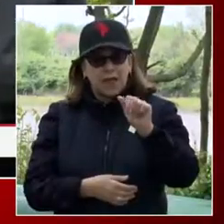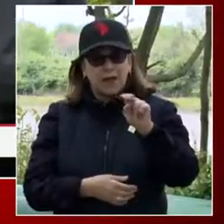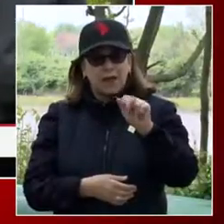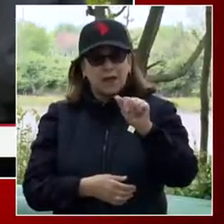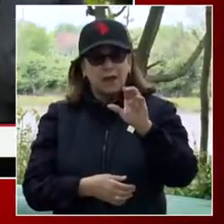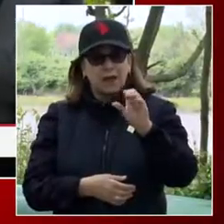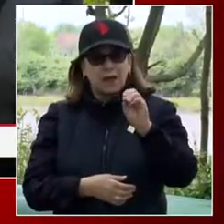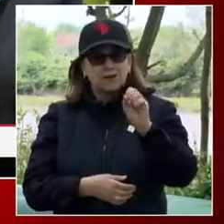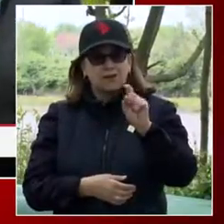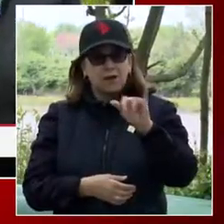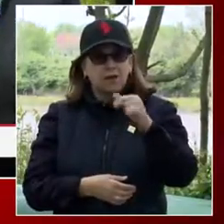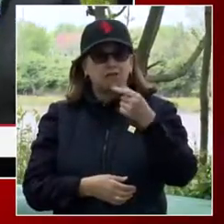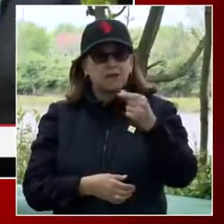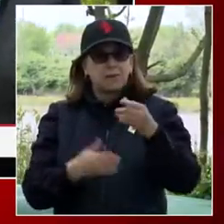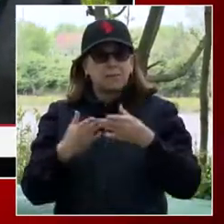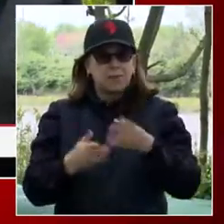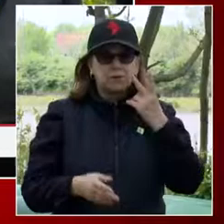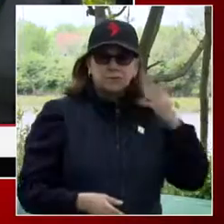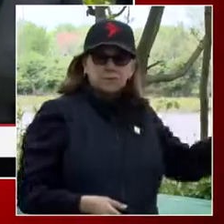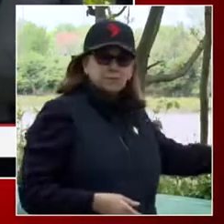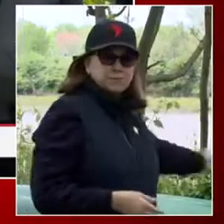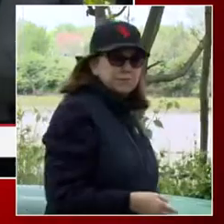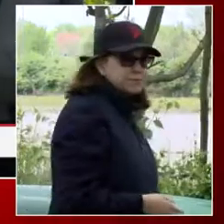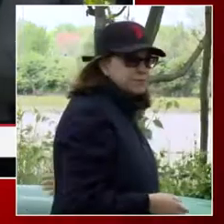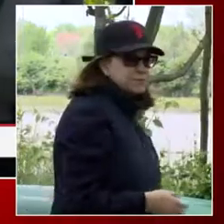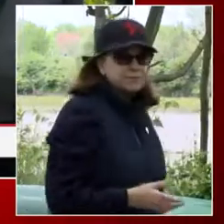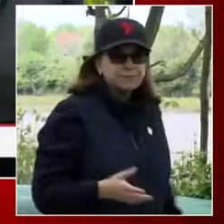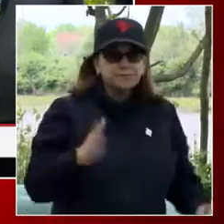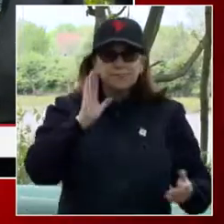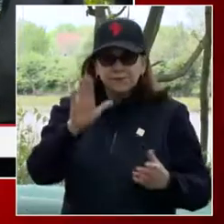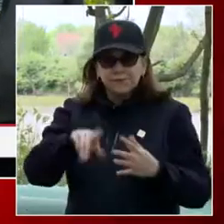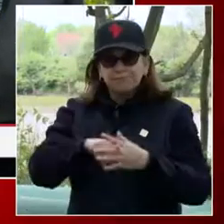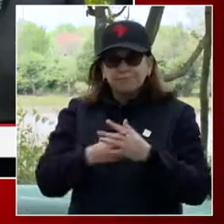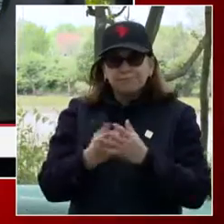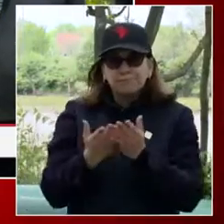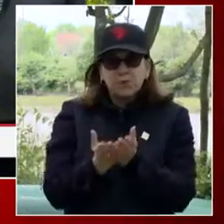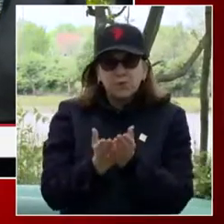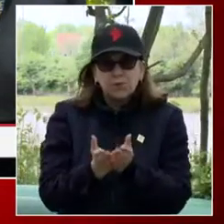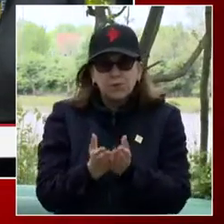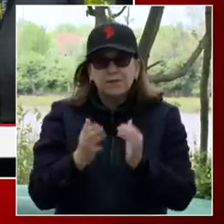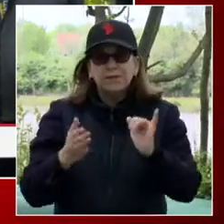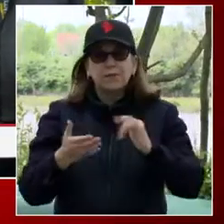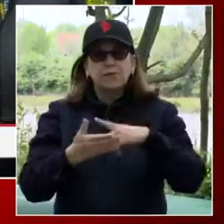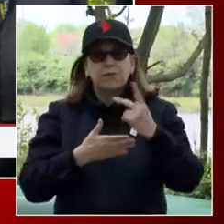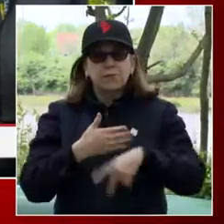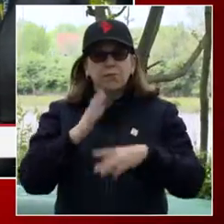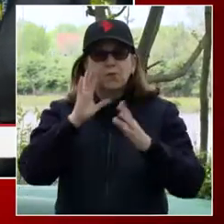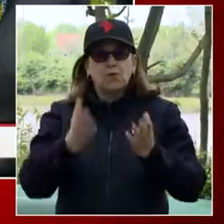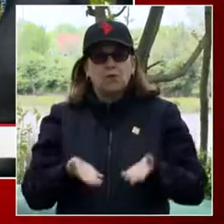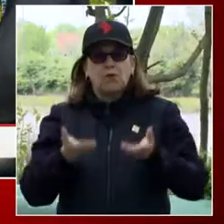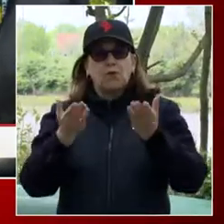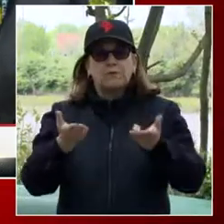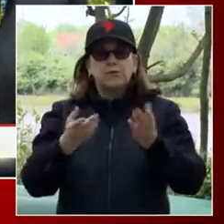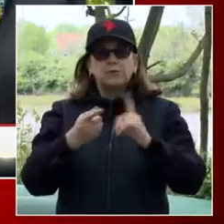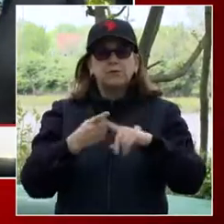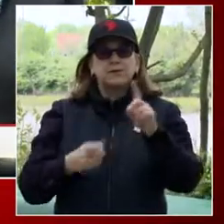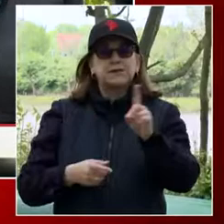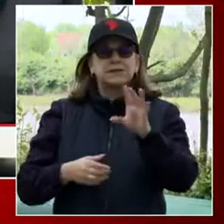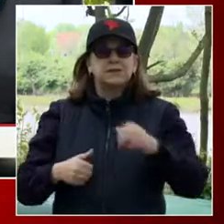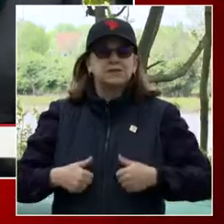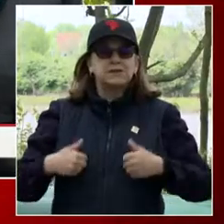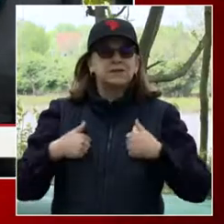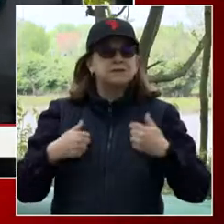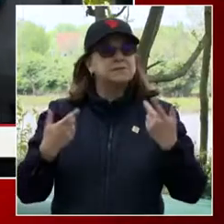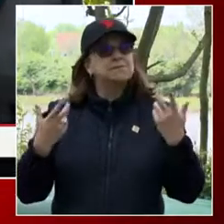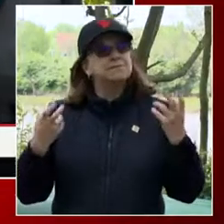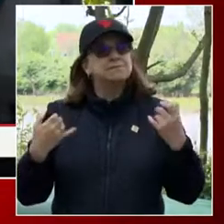boats behind us. This program will provide residents and neighbors with an easy and fun